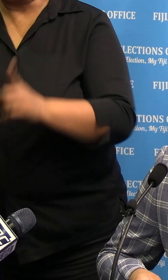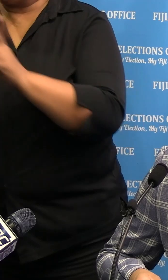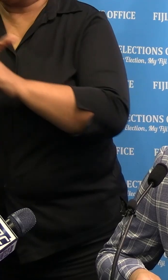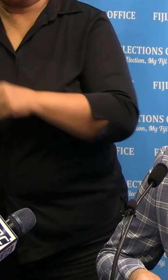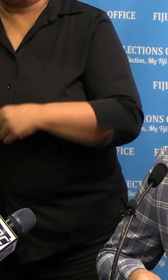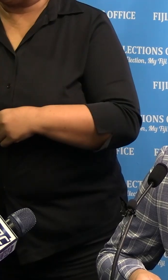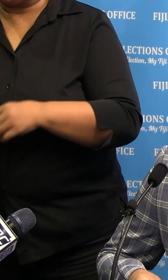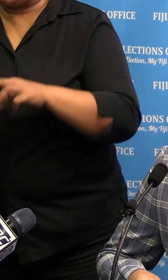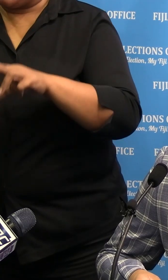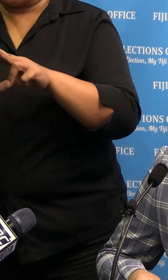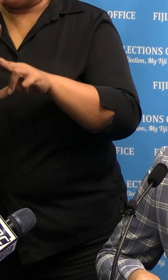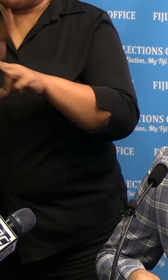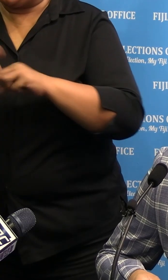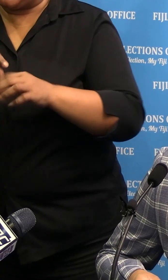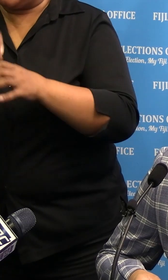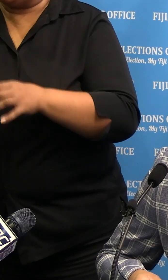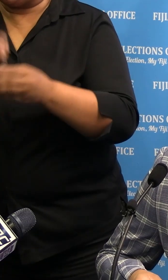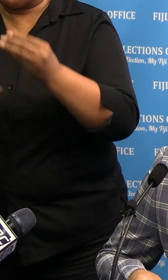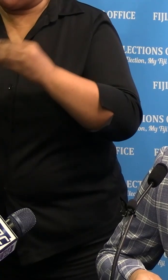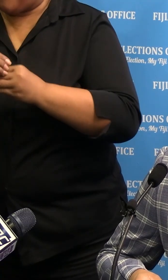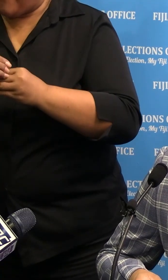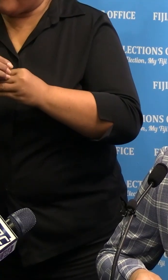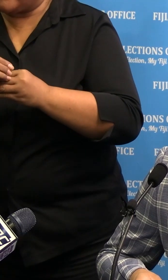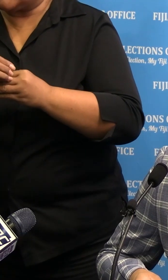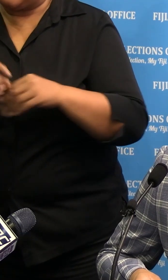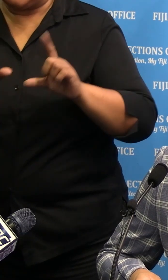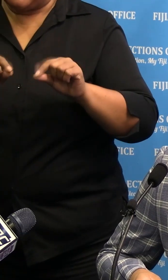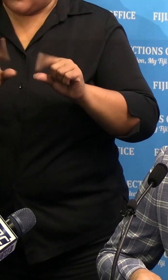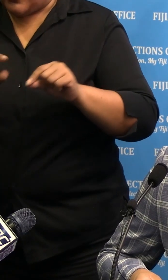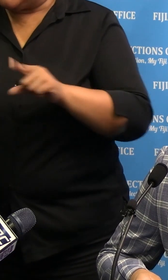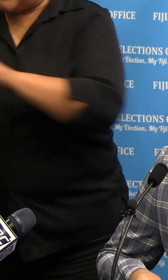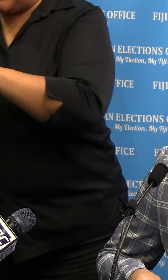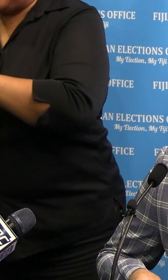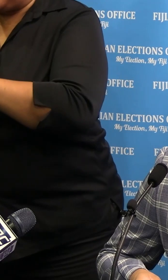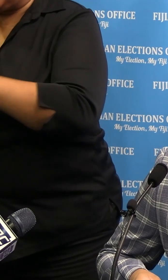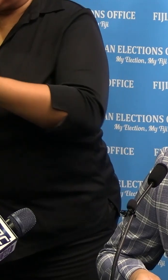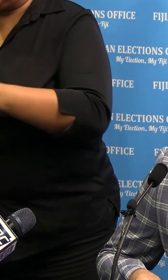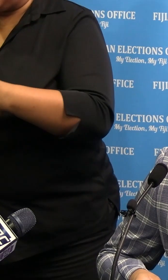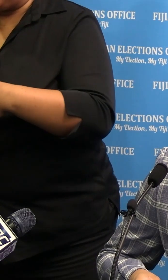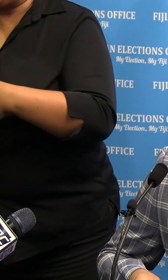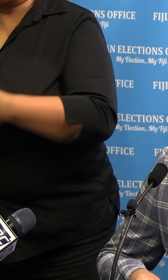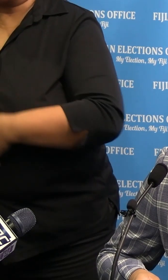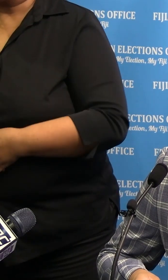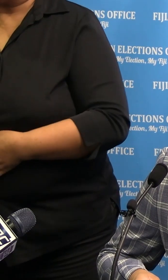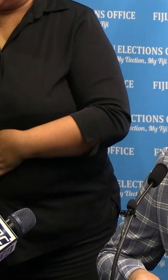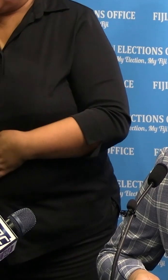be done by the FEO, but the monitoring part of this will be done by the general public in Fiji. People very quickly are able to send us